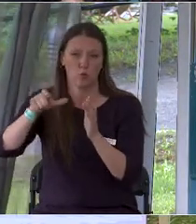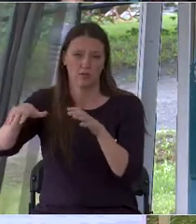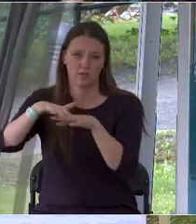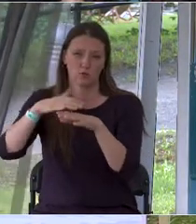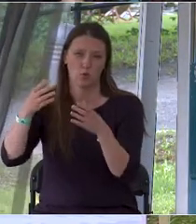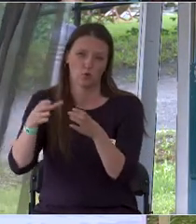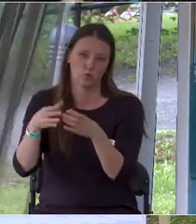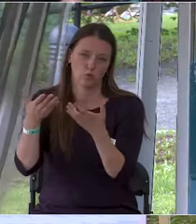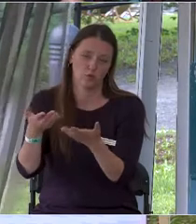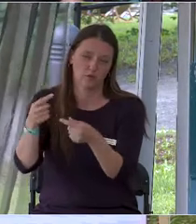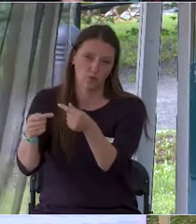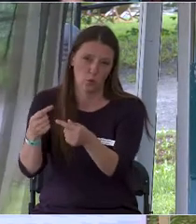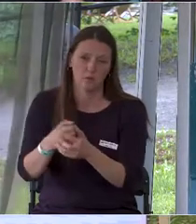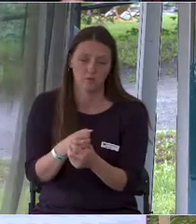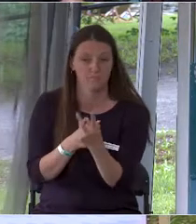Thank you,